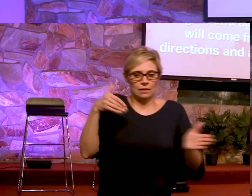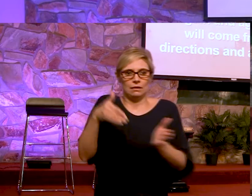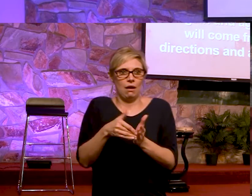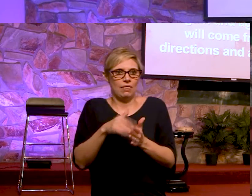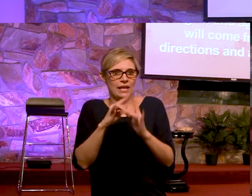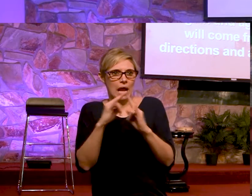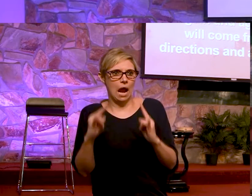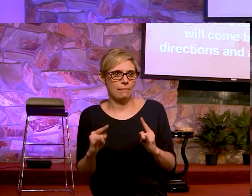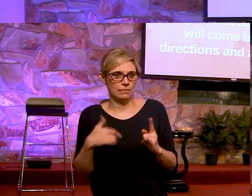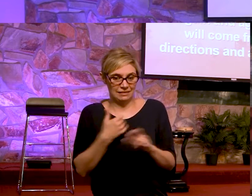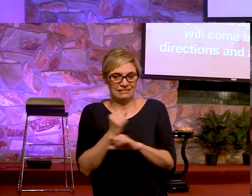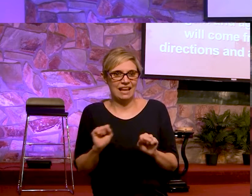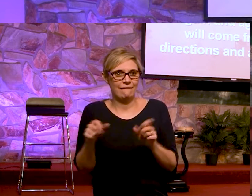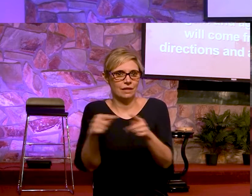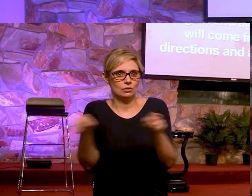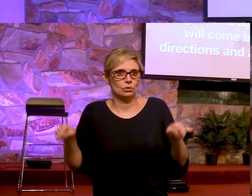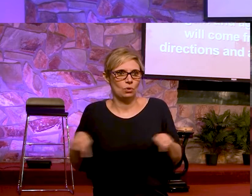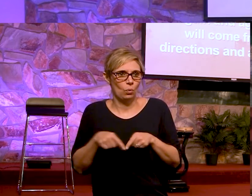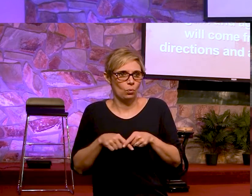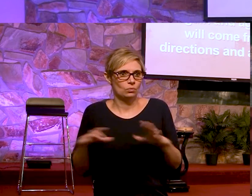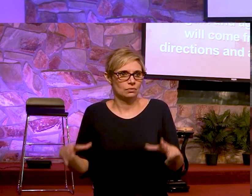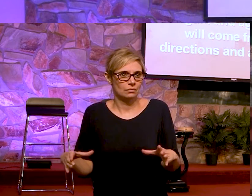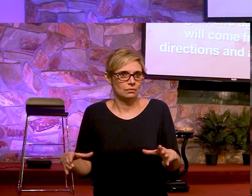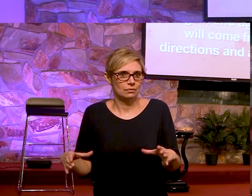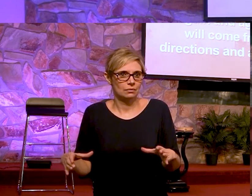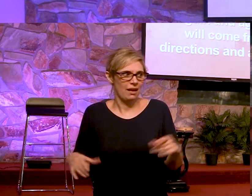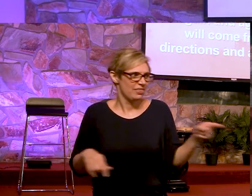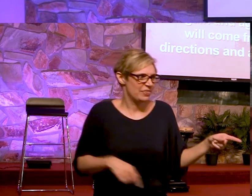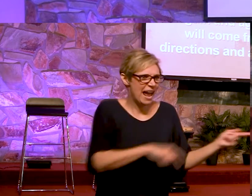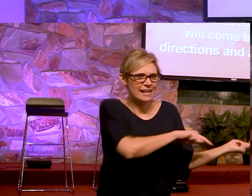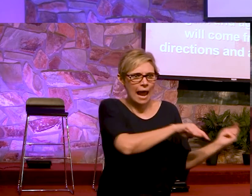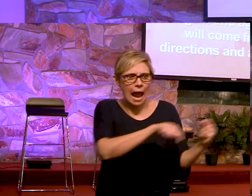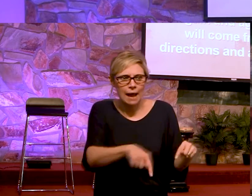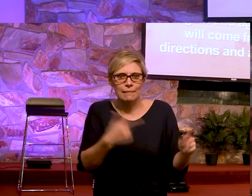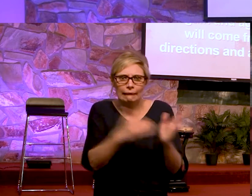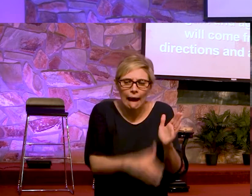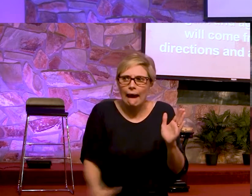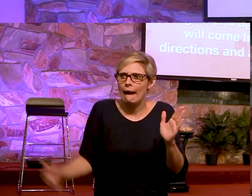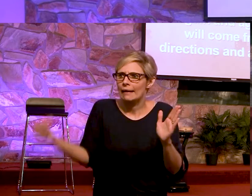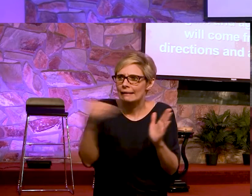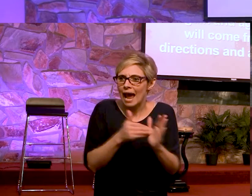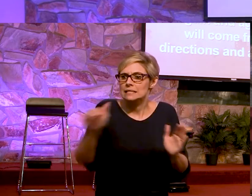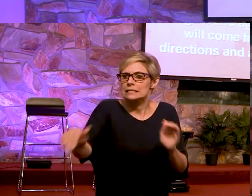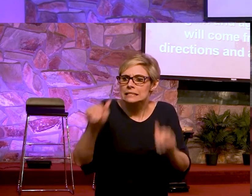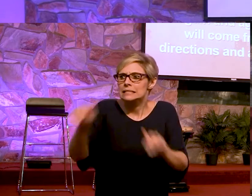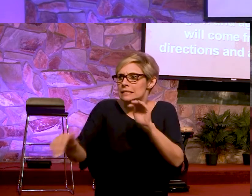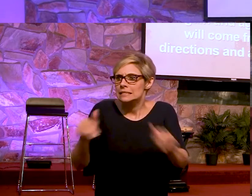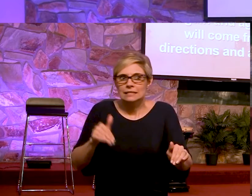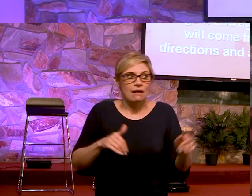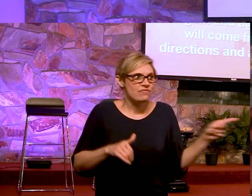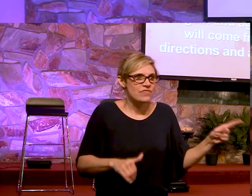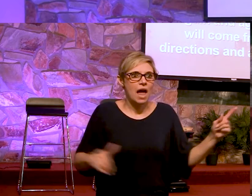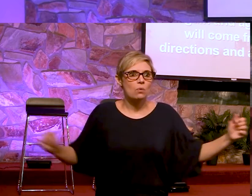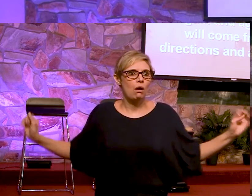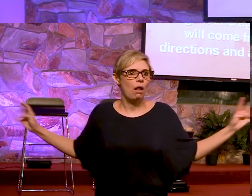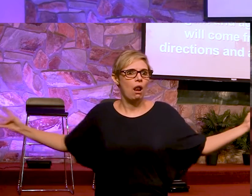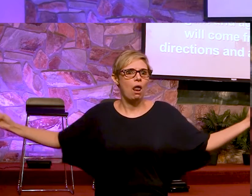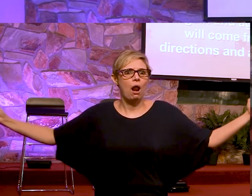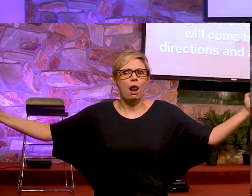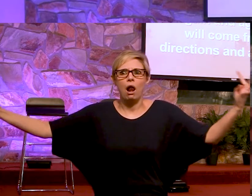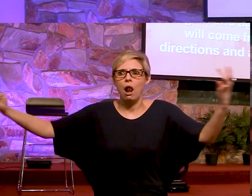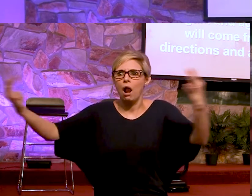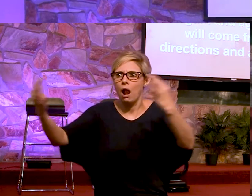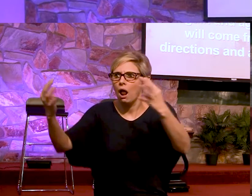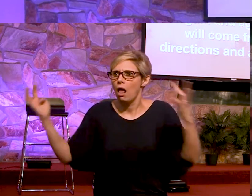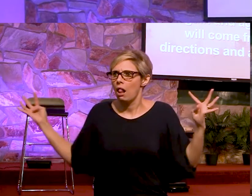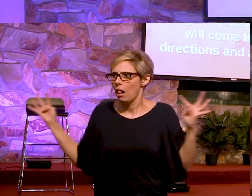But they lived near the enemy. And they came and they told us again and again, they will come from all directions and